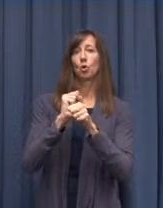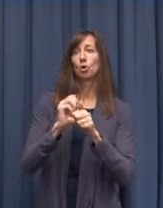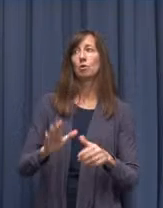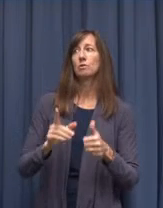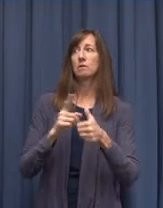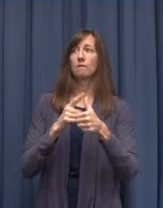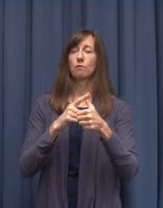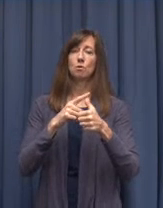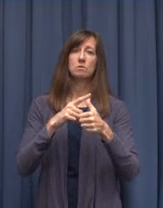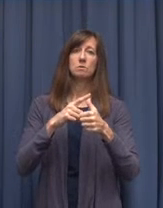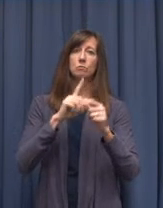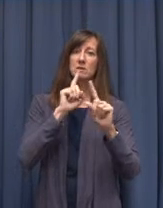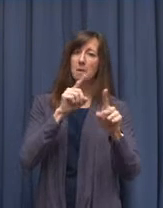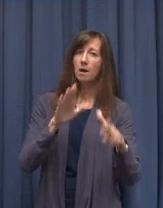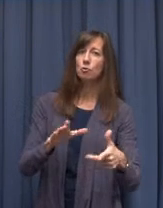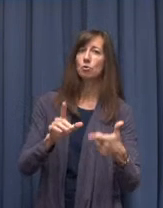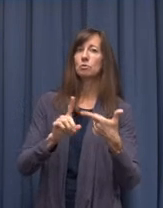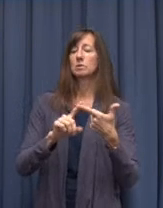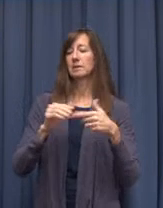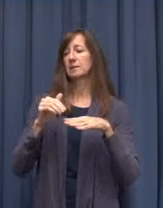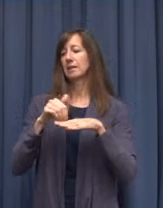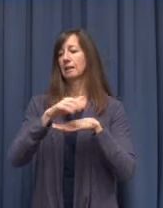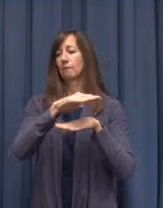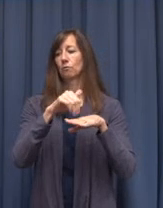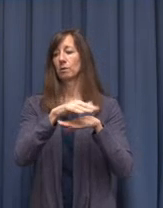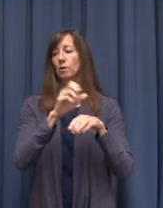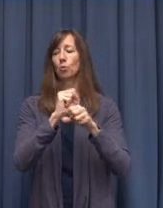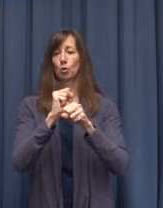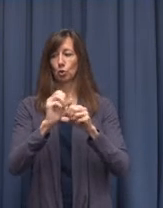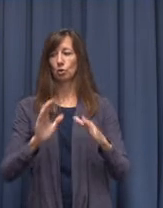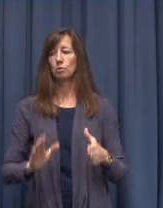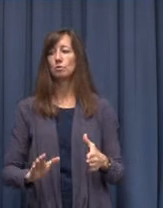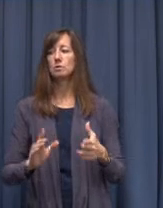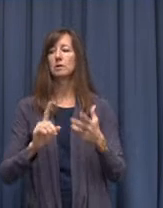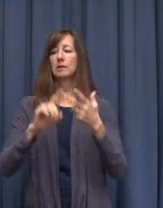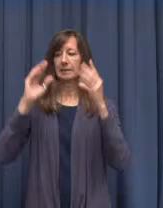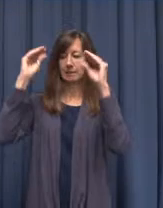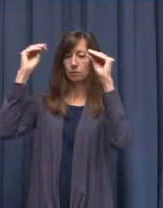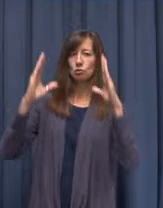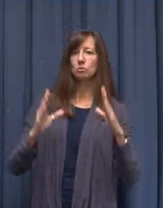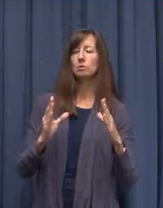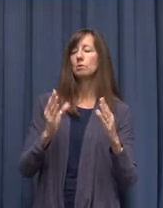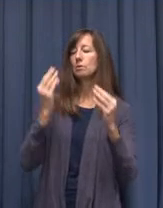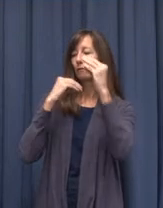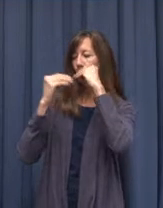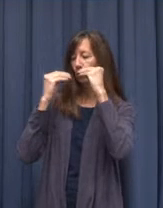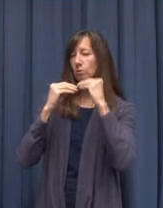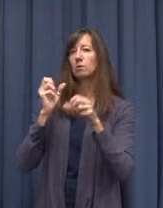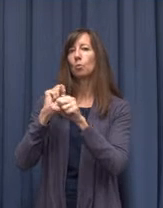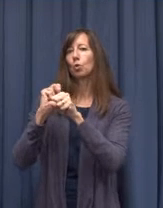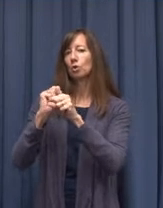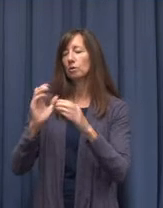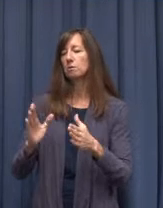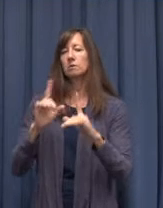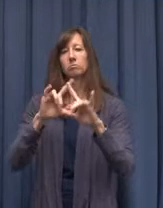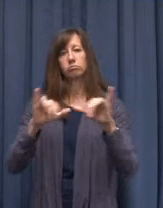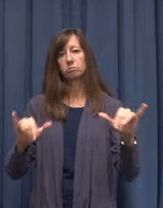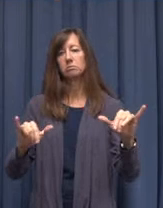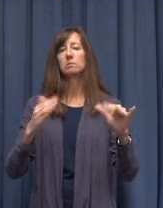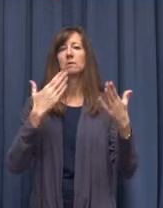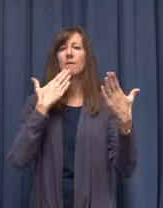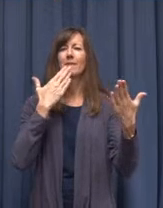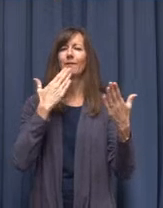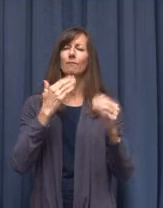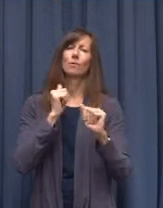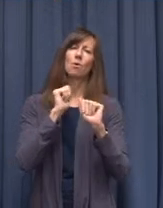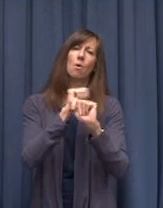delivery workers, our teachers and food workers, and so on. Thank you all for what you've done and